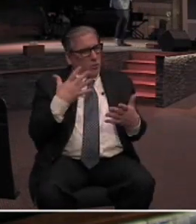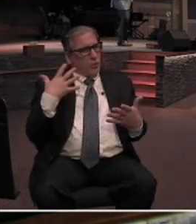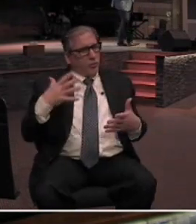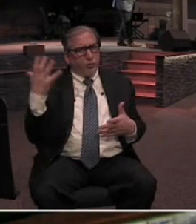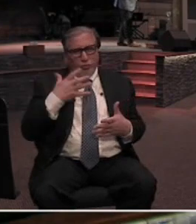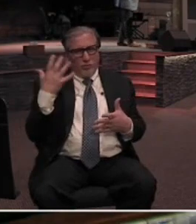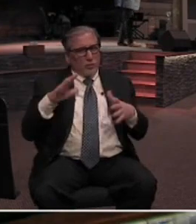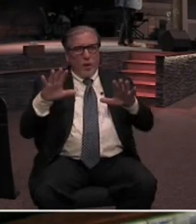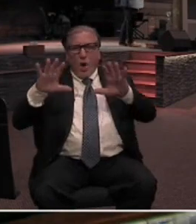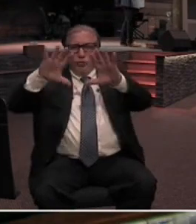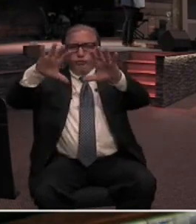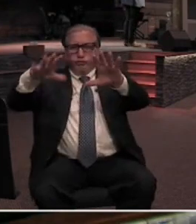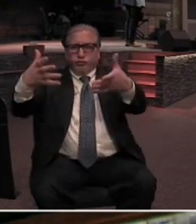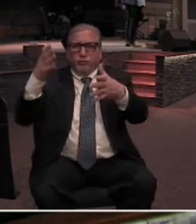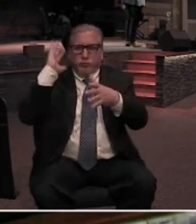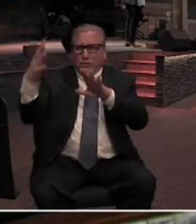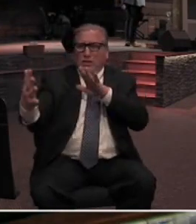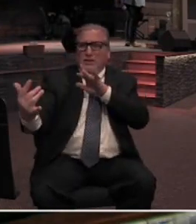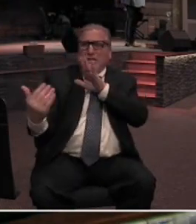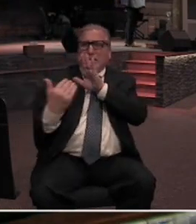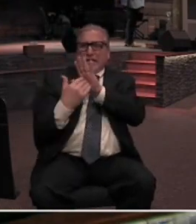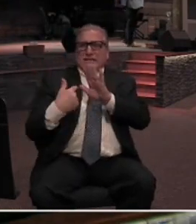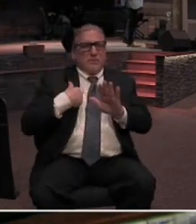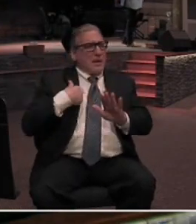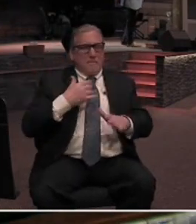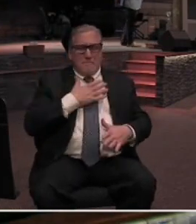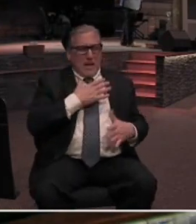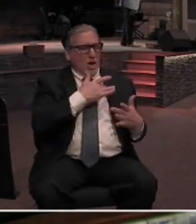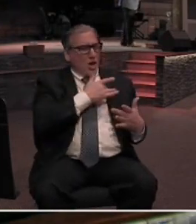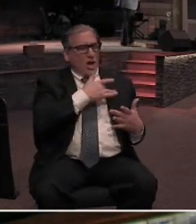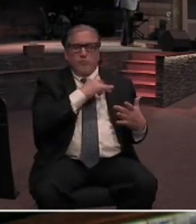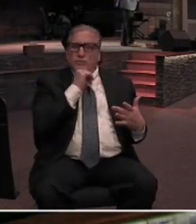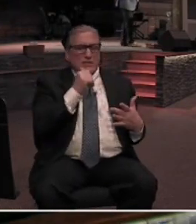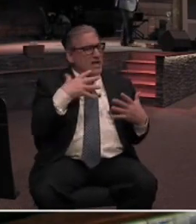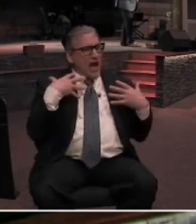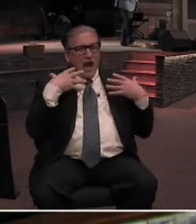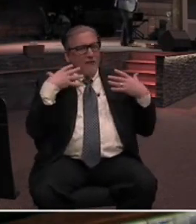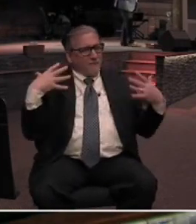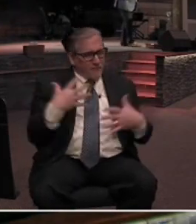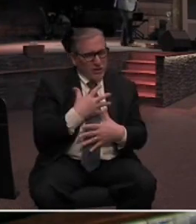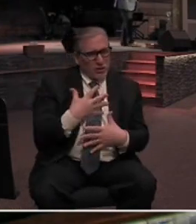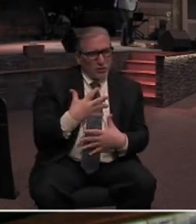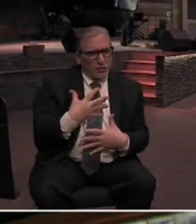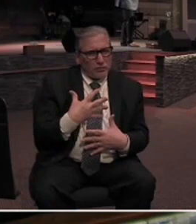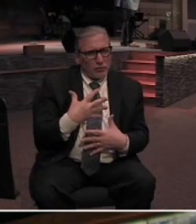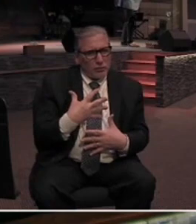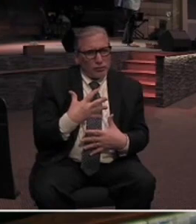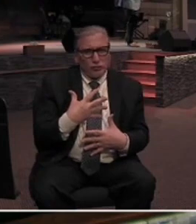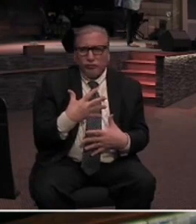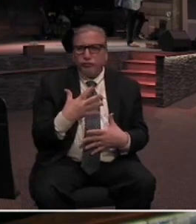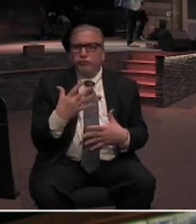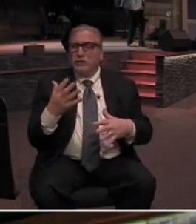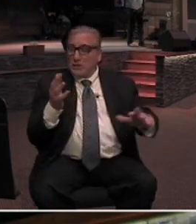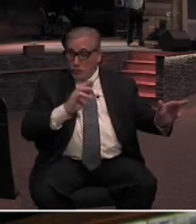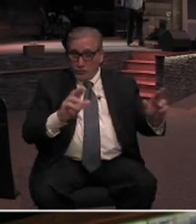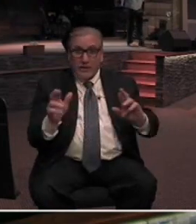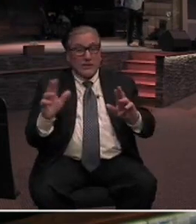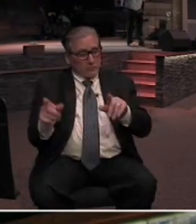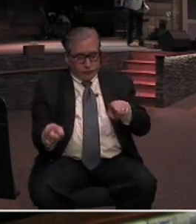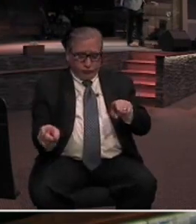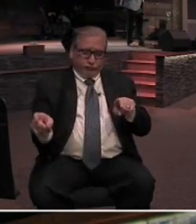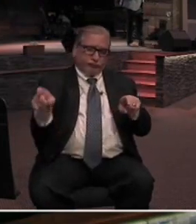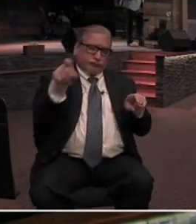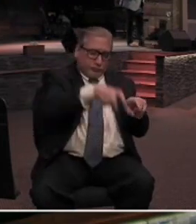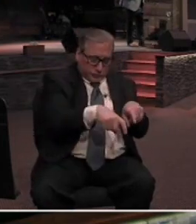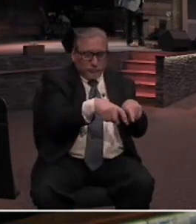encamp against me, my heart shall not fear, tenacity in him. Here comes the other leg over